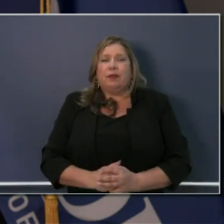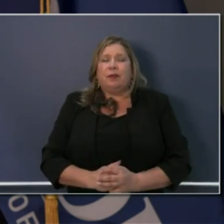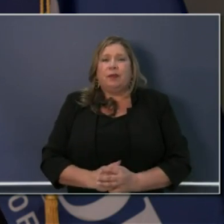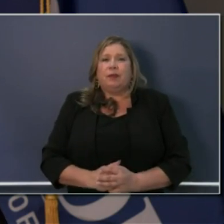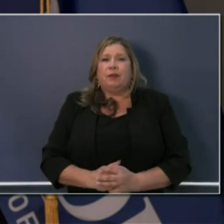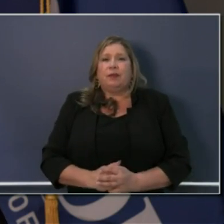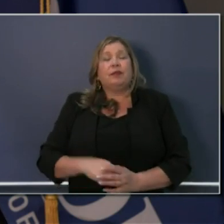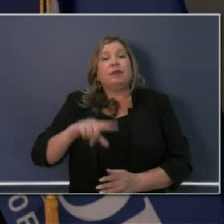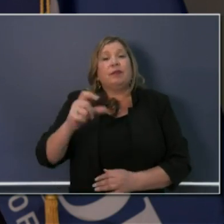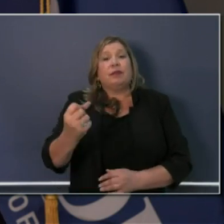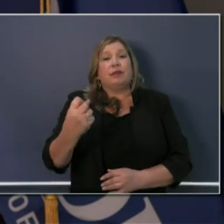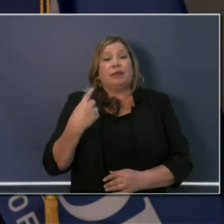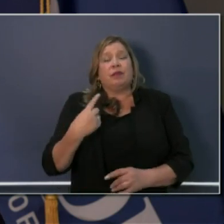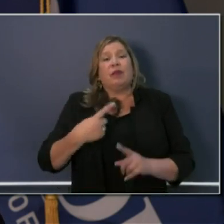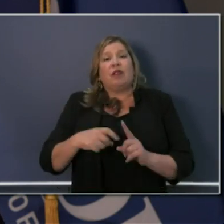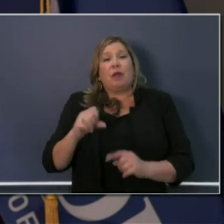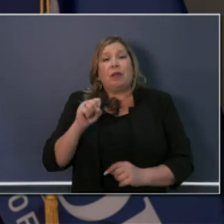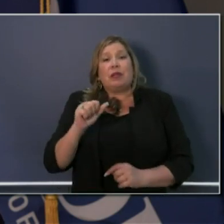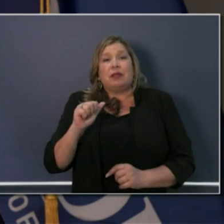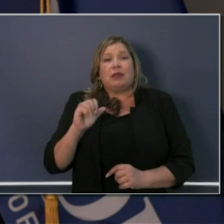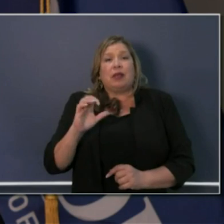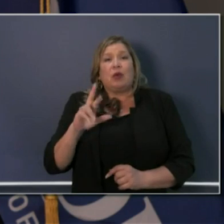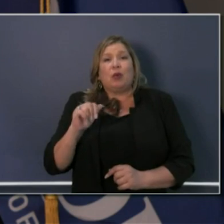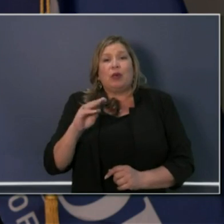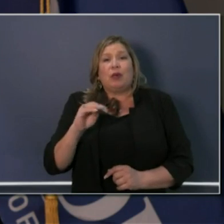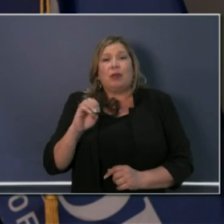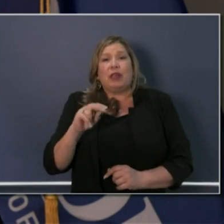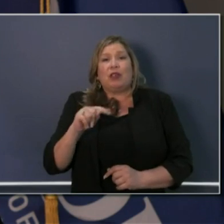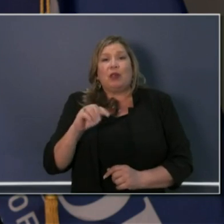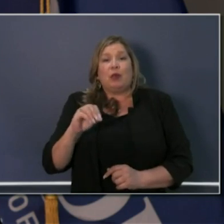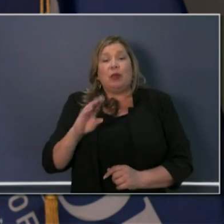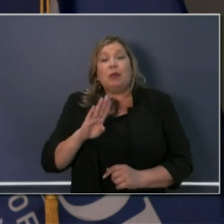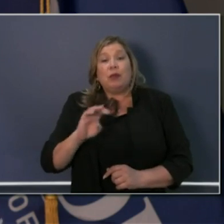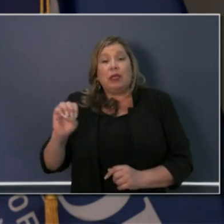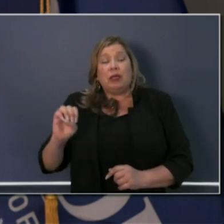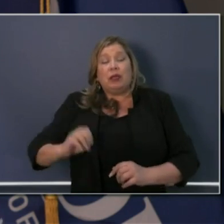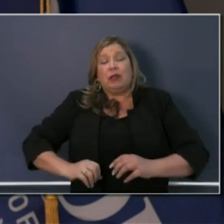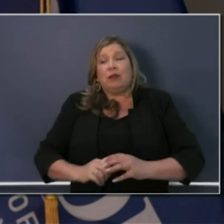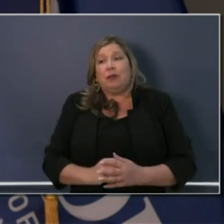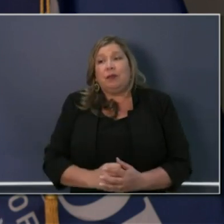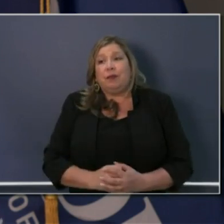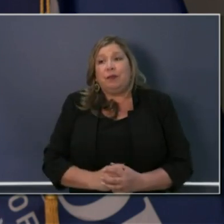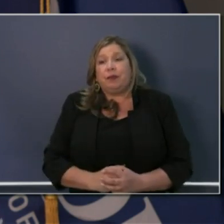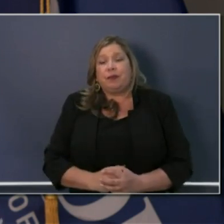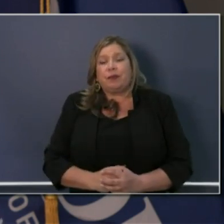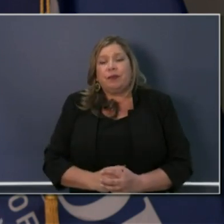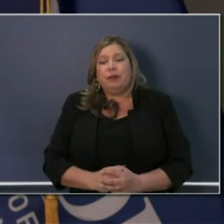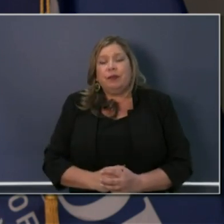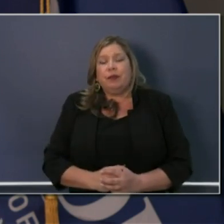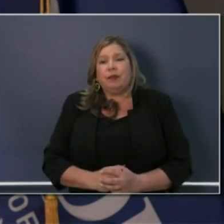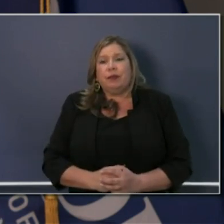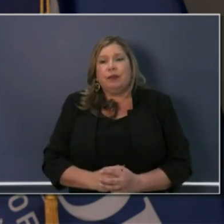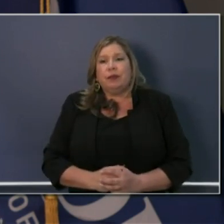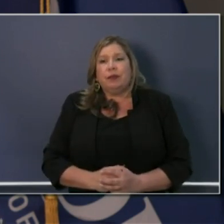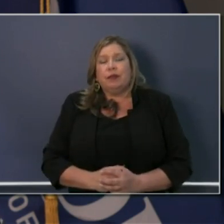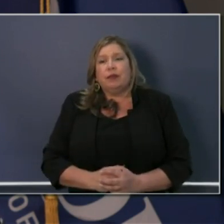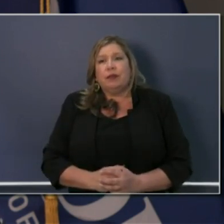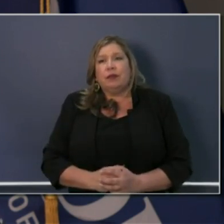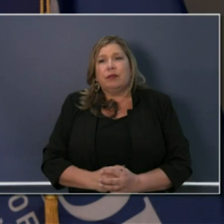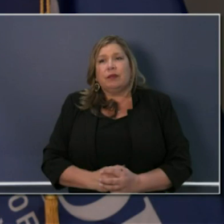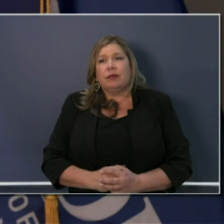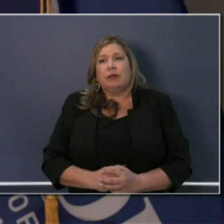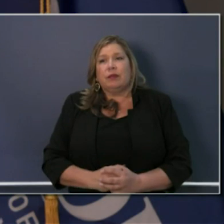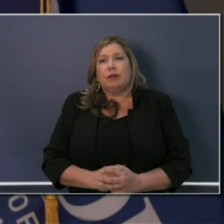Hi, Governor. Thanks for taking our questions. I'm wondering if there are any state laws governing scope of practice